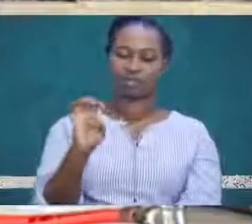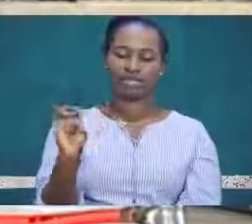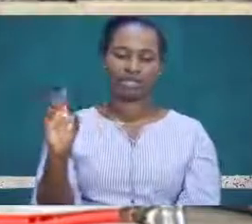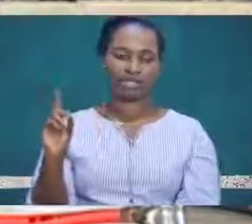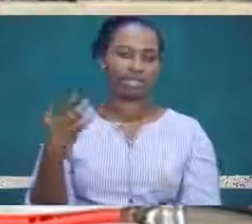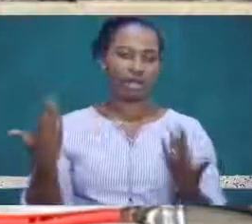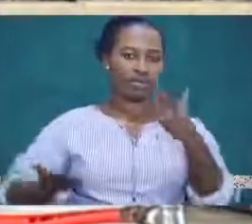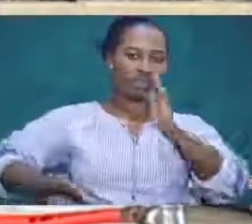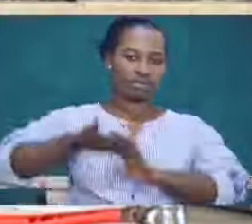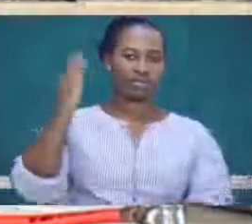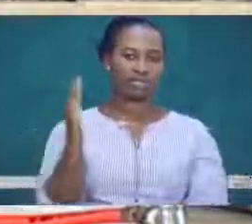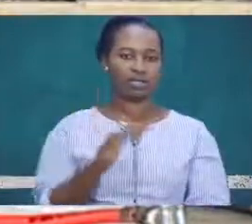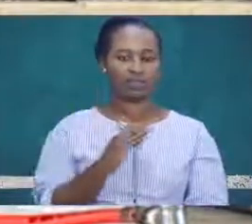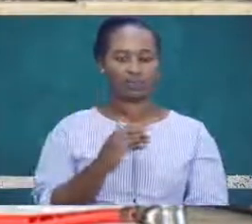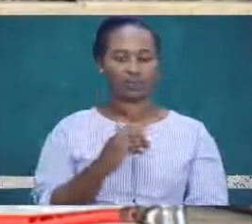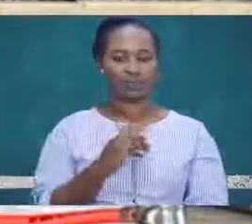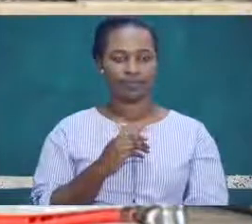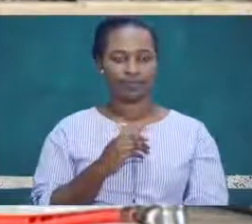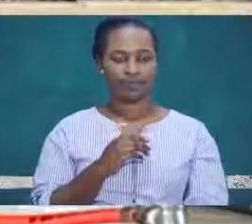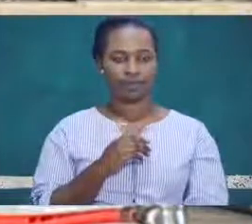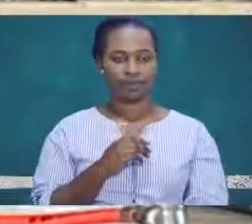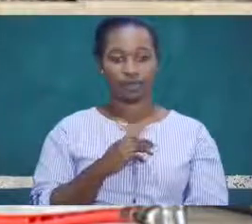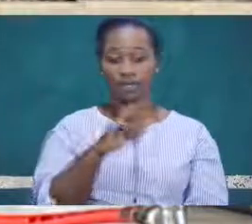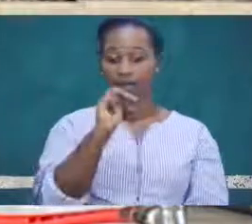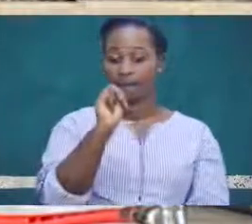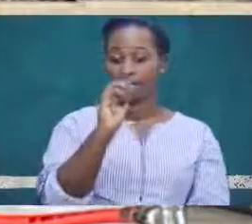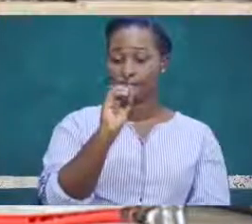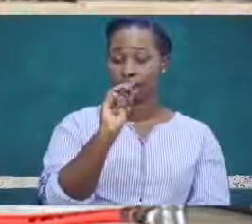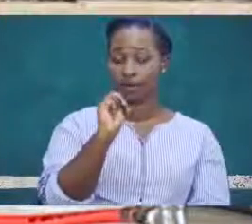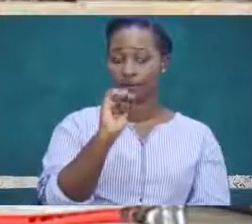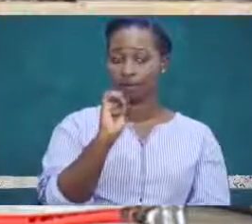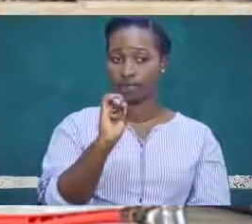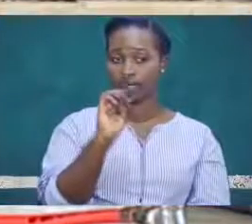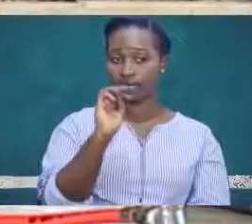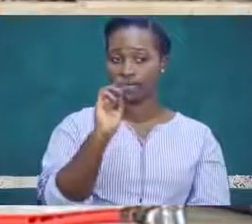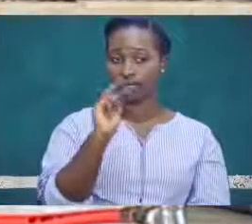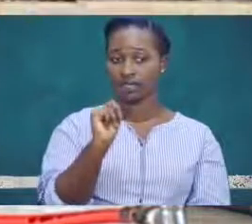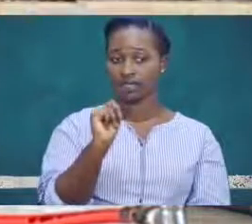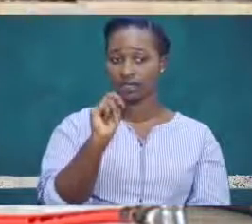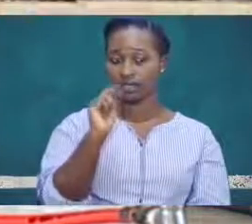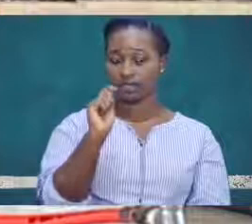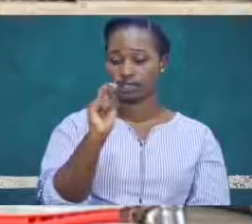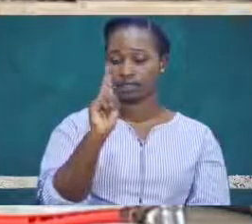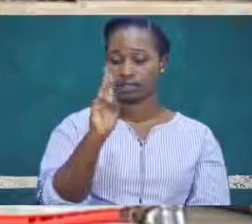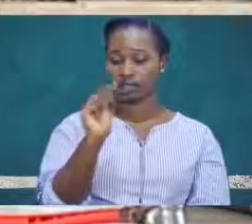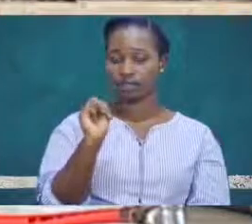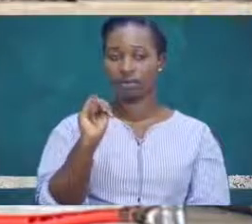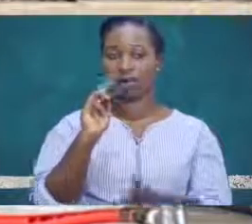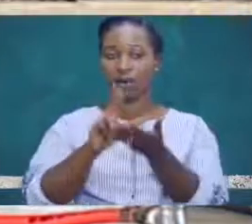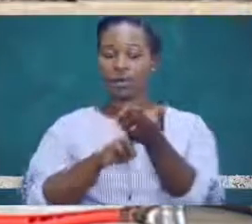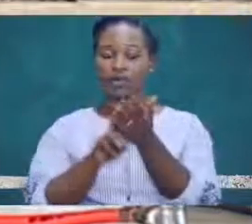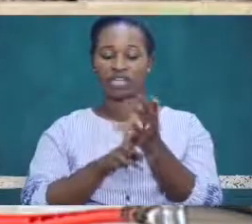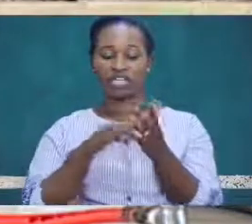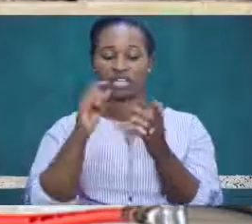called momentum. So it means momentum, and we use letter small p, is equal